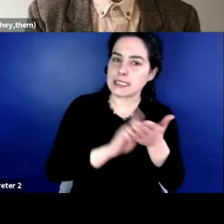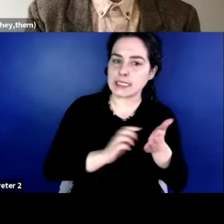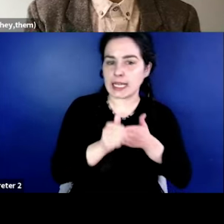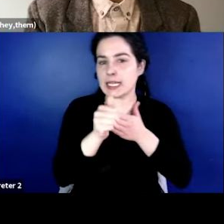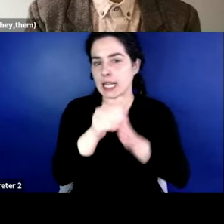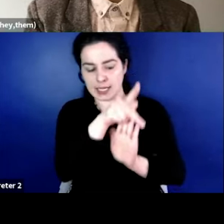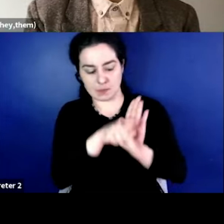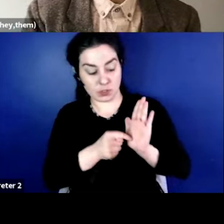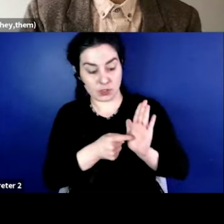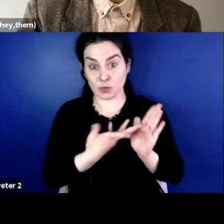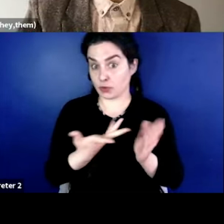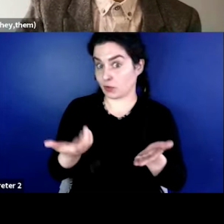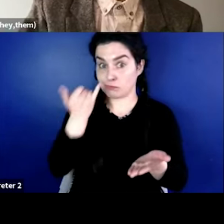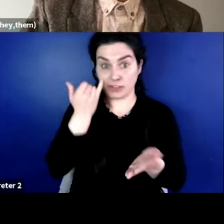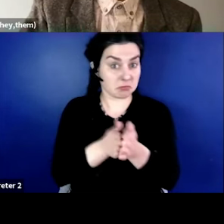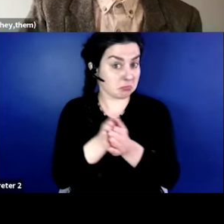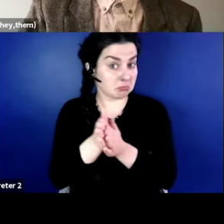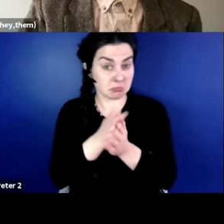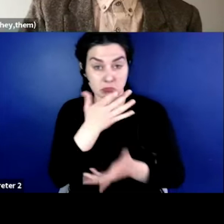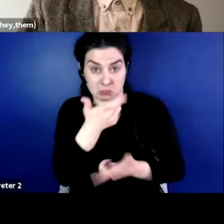Sign up, register if you're interested.